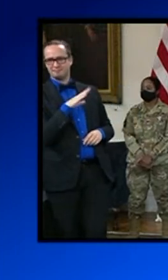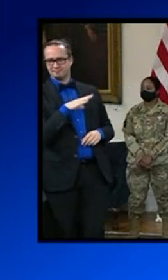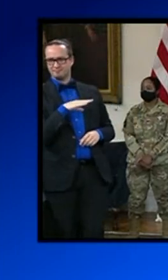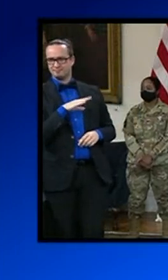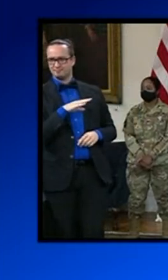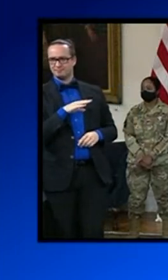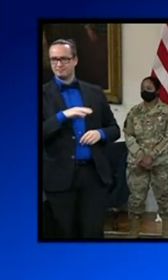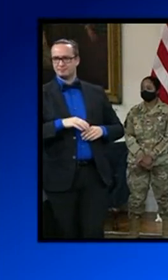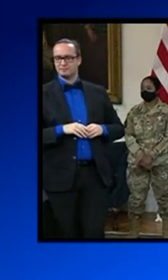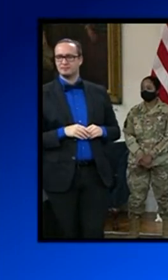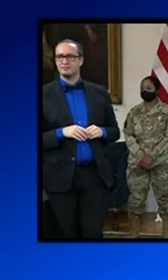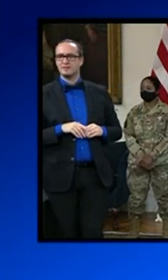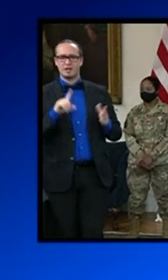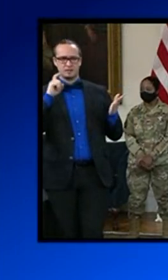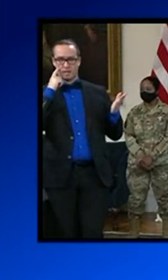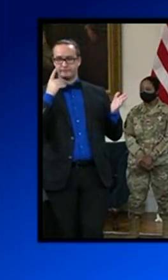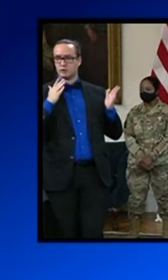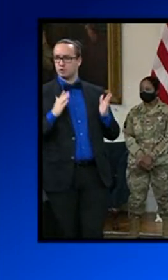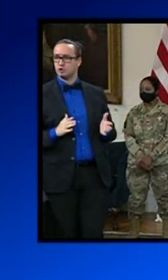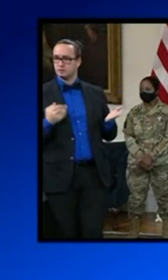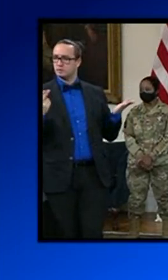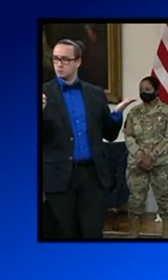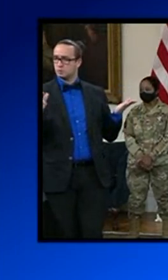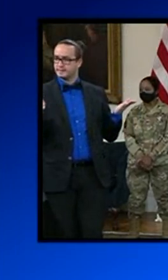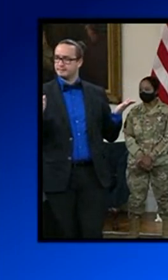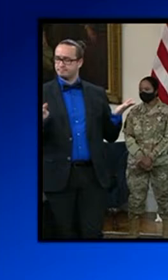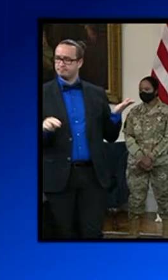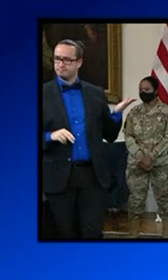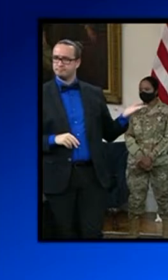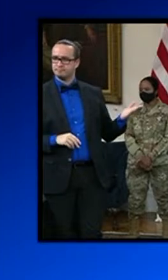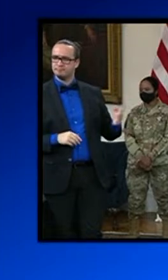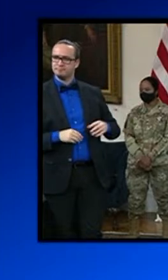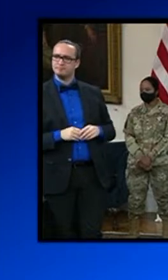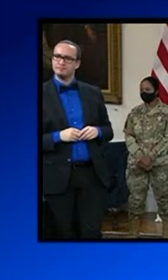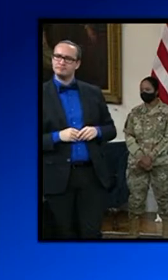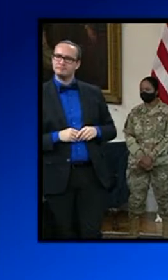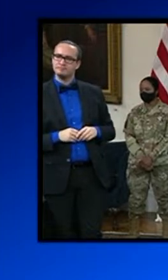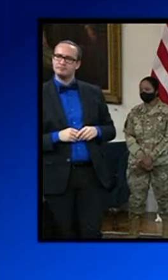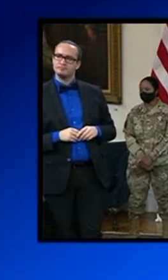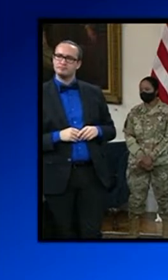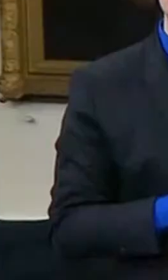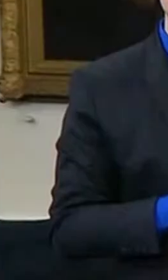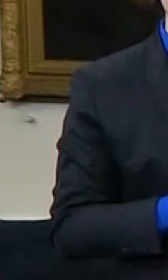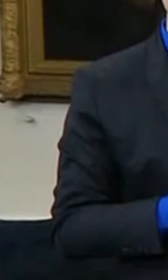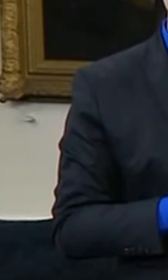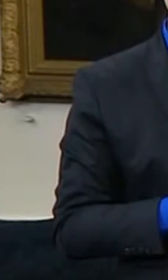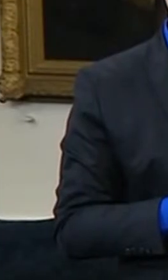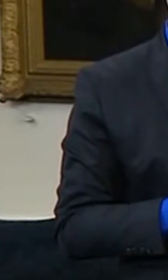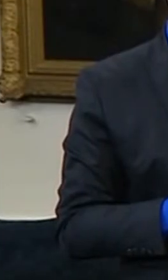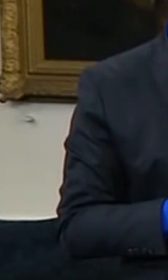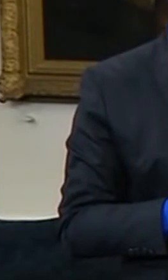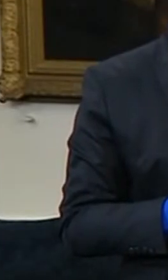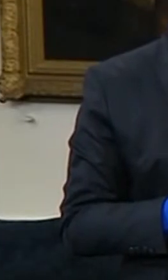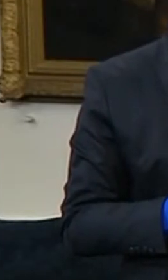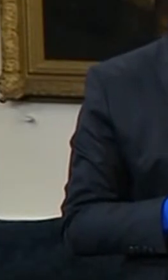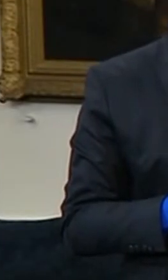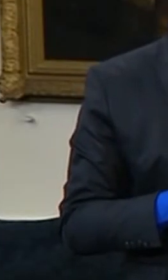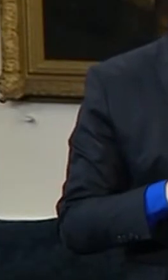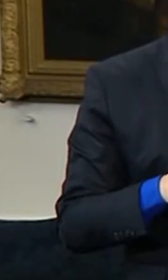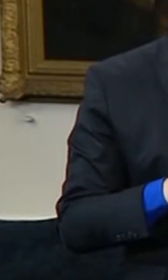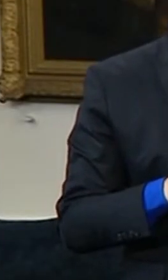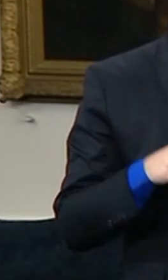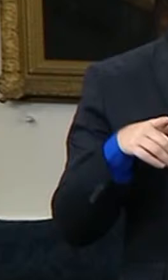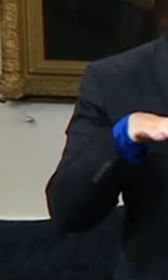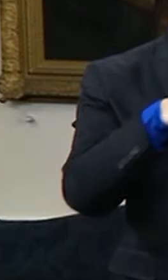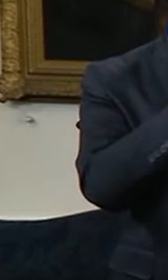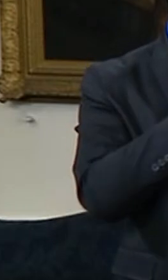conference with the county executive also Brooks. And one of the things she asked for was for a day or two to be set aside at